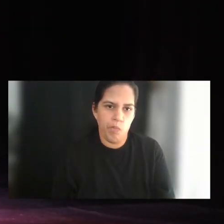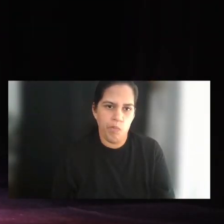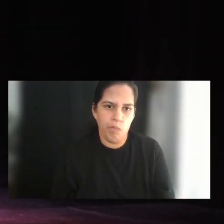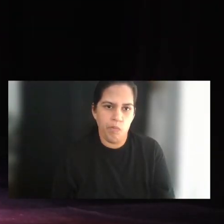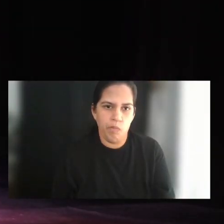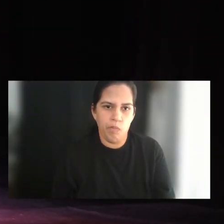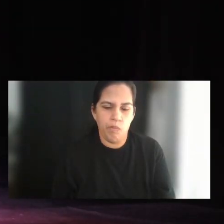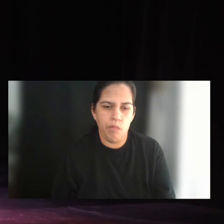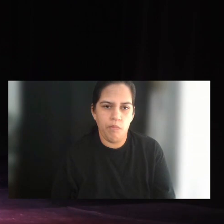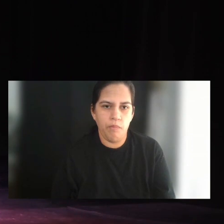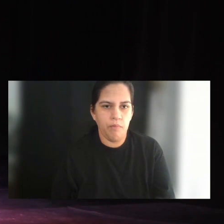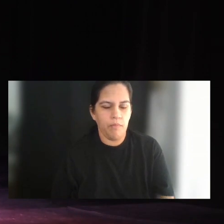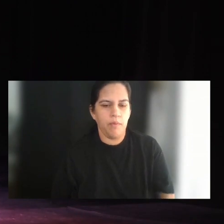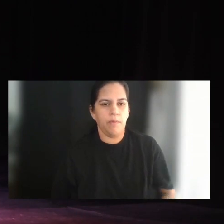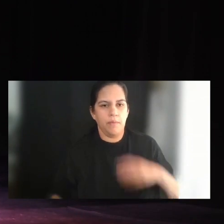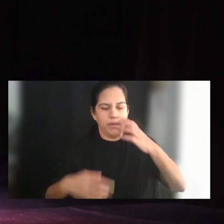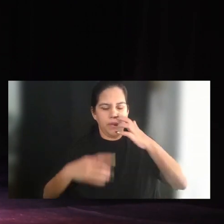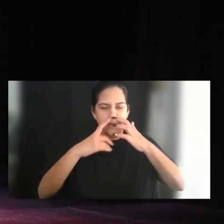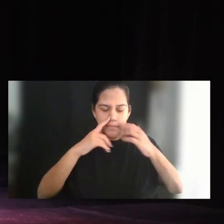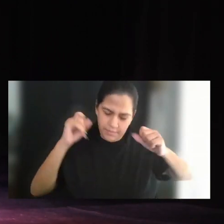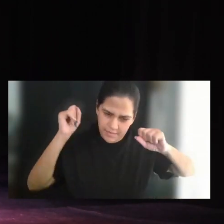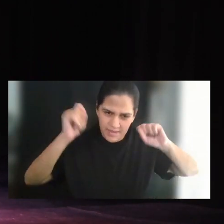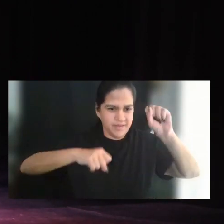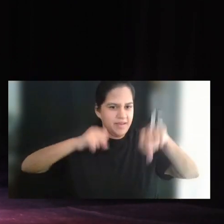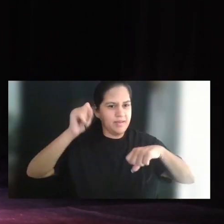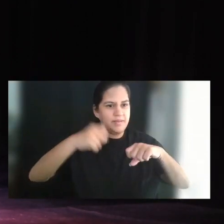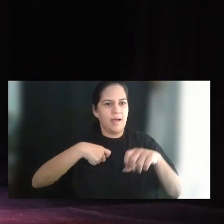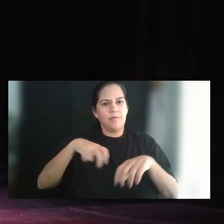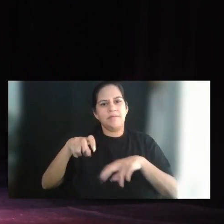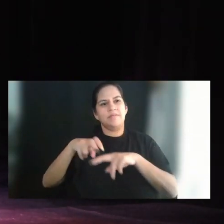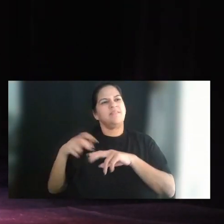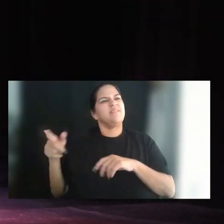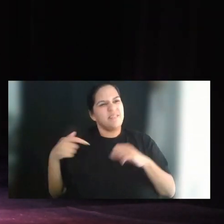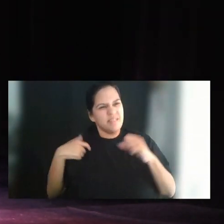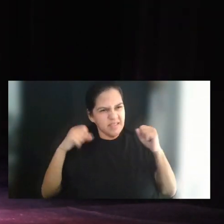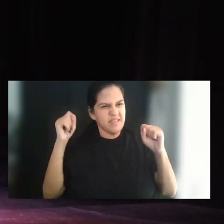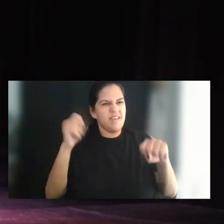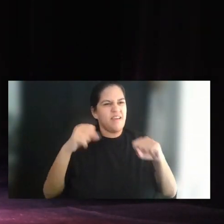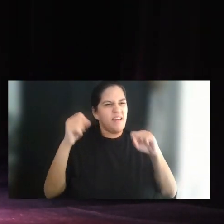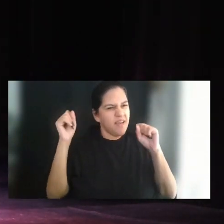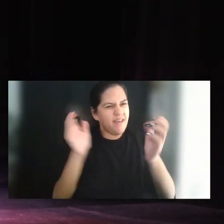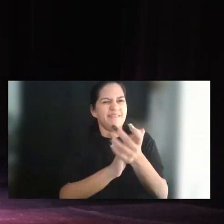Yes, yes, yes. I was sitting back there going, yes, let's do this. We're going to do this.